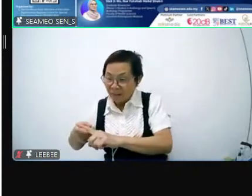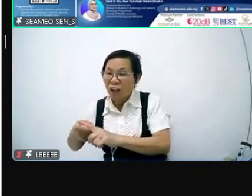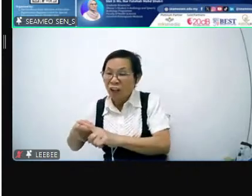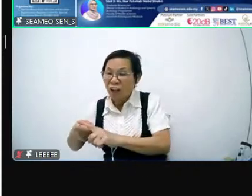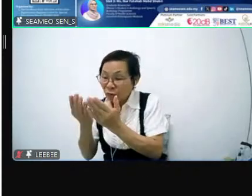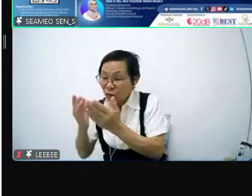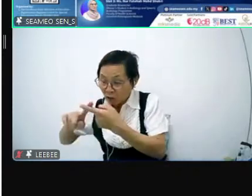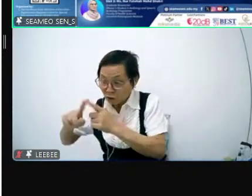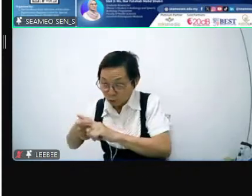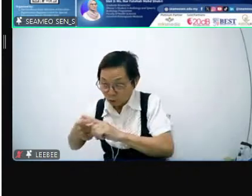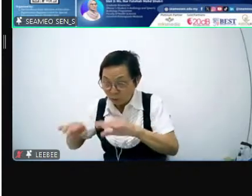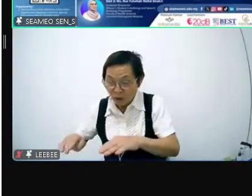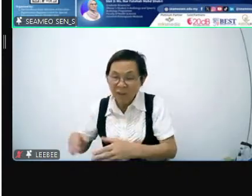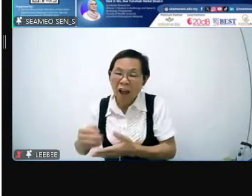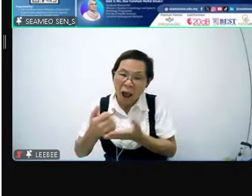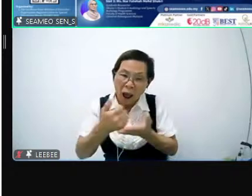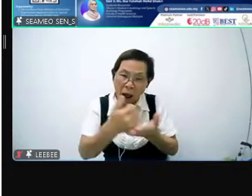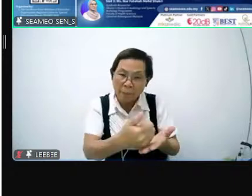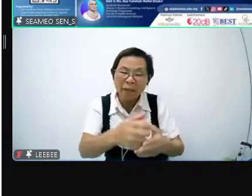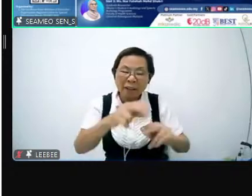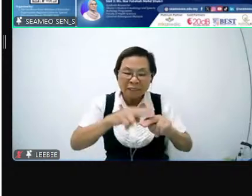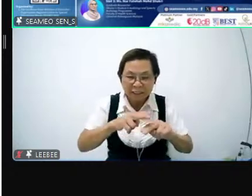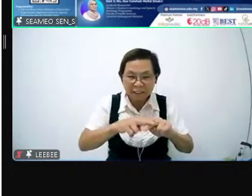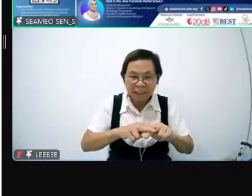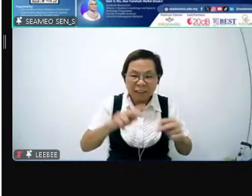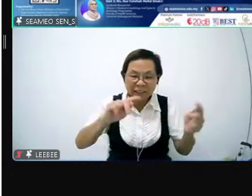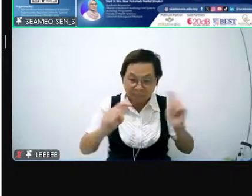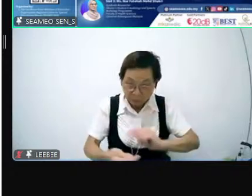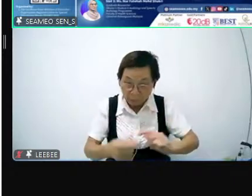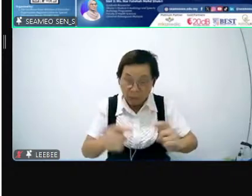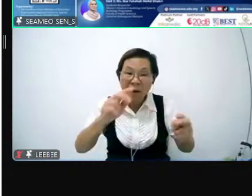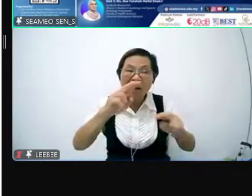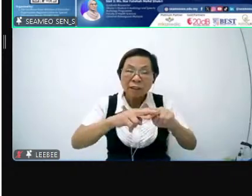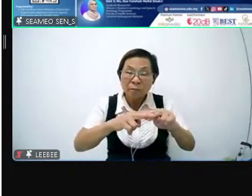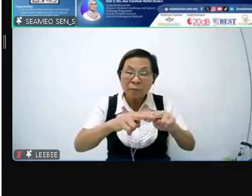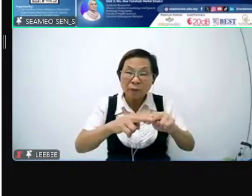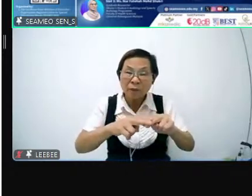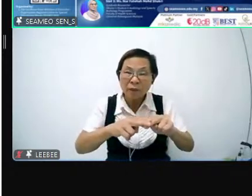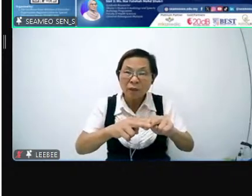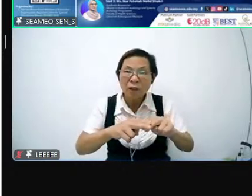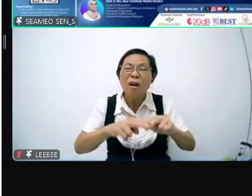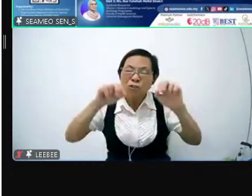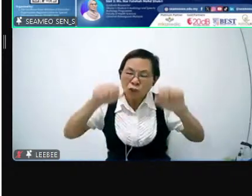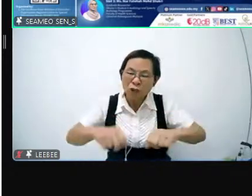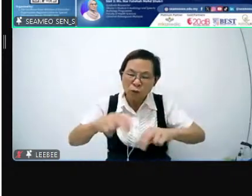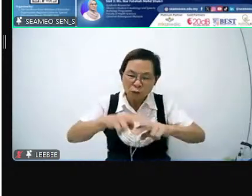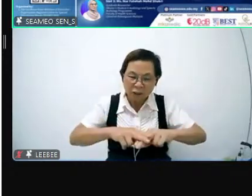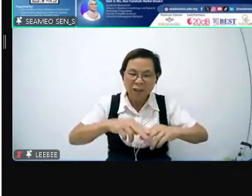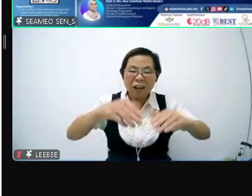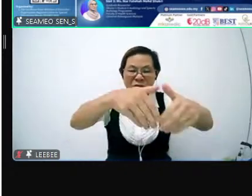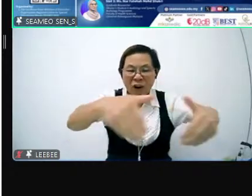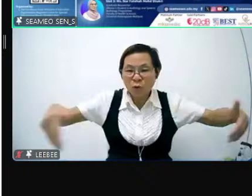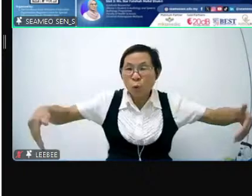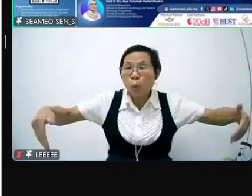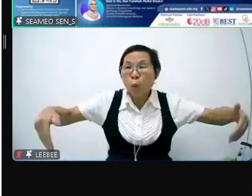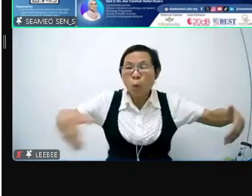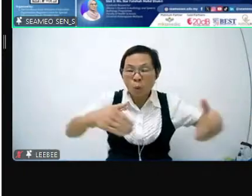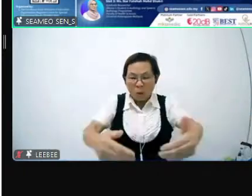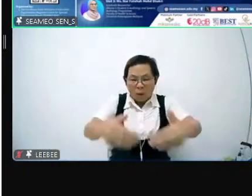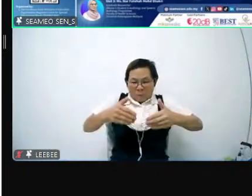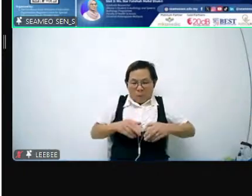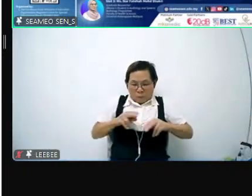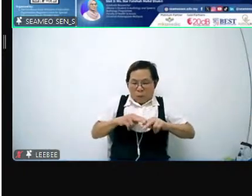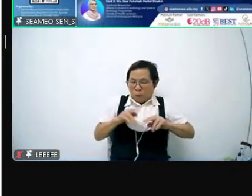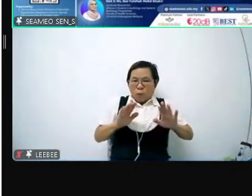Okay, seating adjustments means whenever possible, arrange them to sit in the front row.